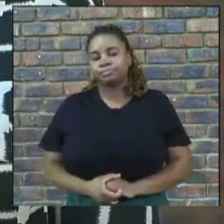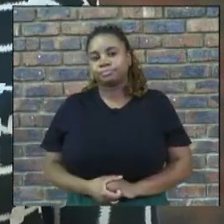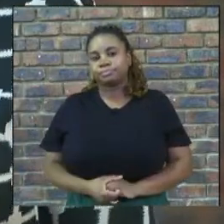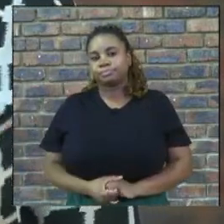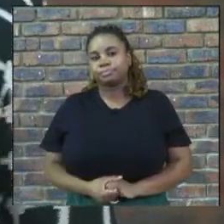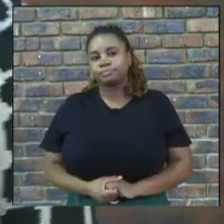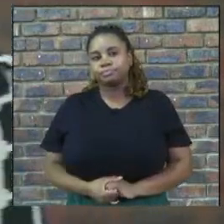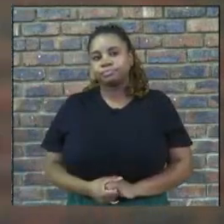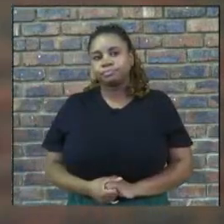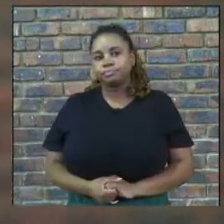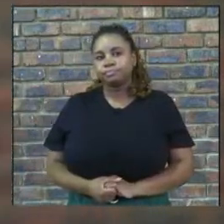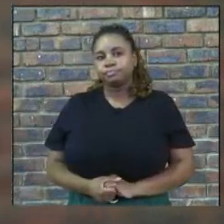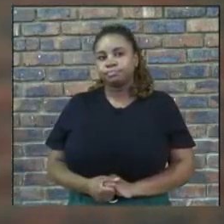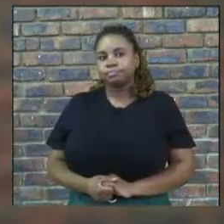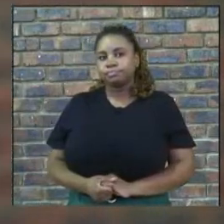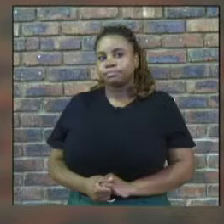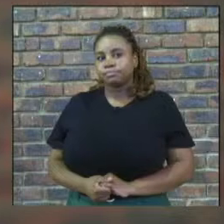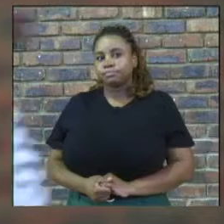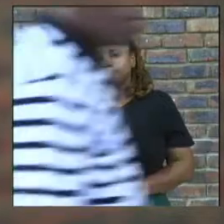Thank you.